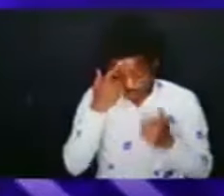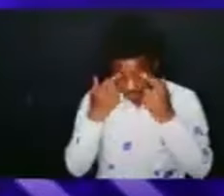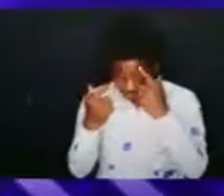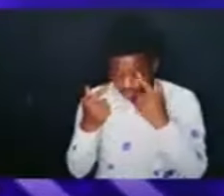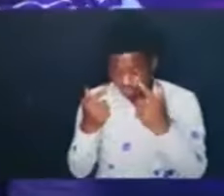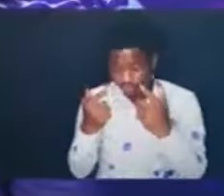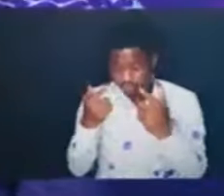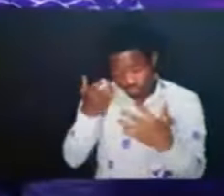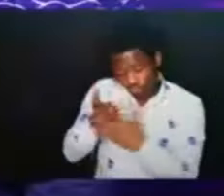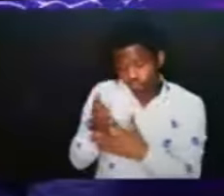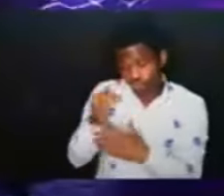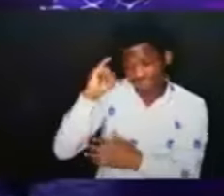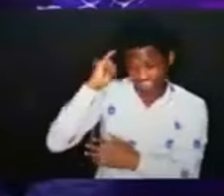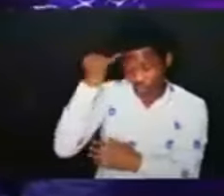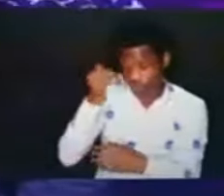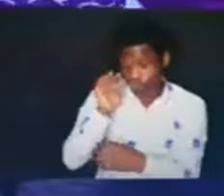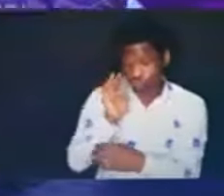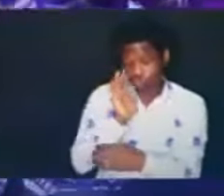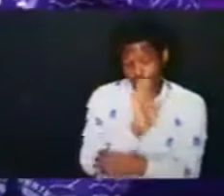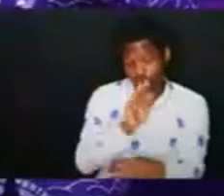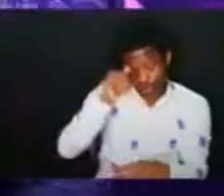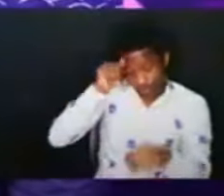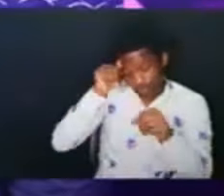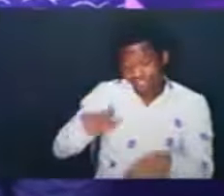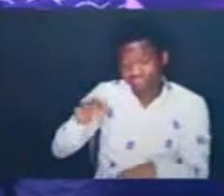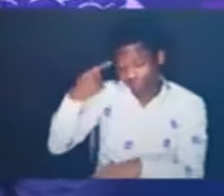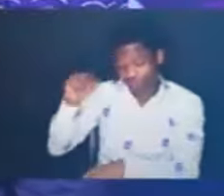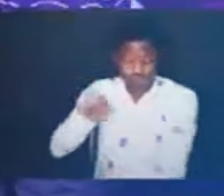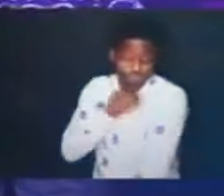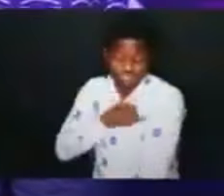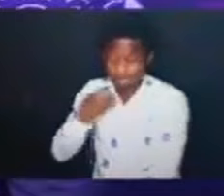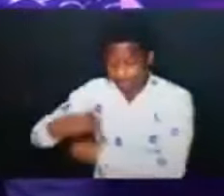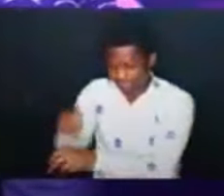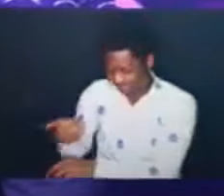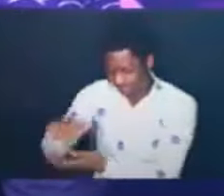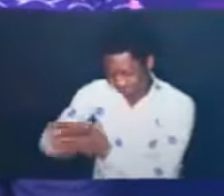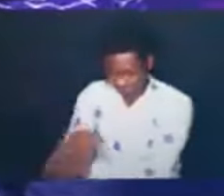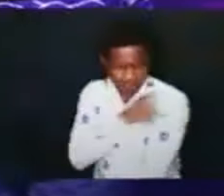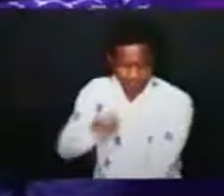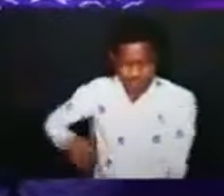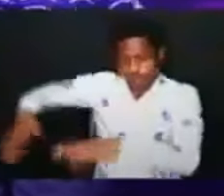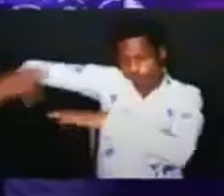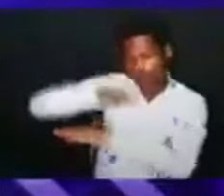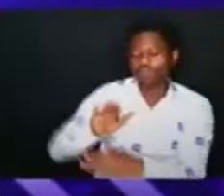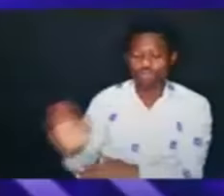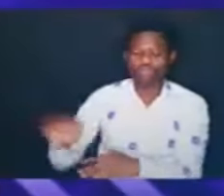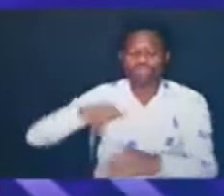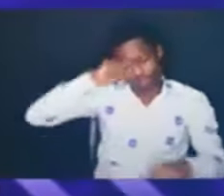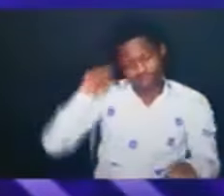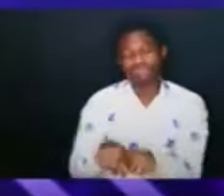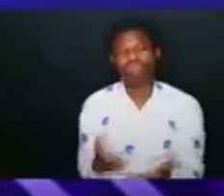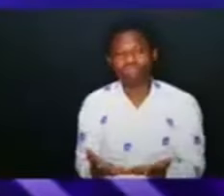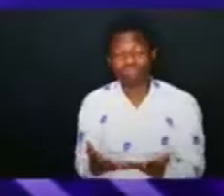his brothers. Na chese ohwe nsira ohira ohwe gu na pampam ya na chese wa ye ne pani e woni nuanom no entem. If there's